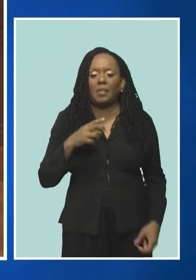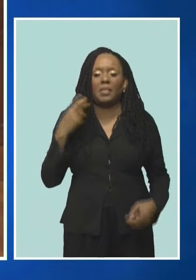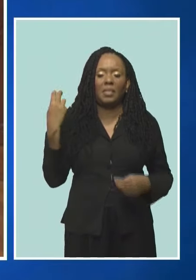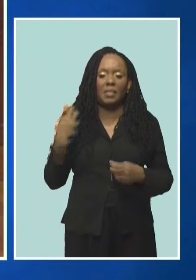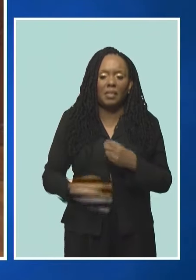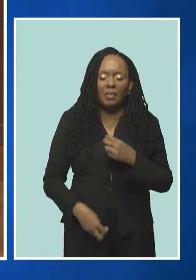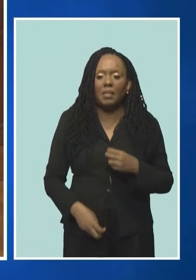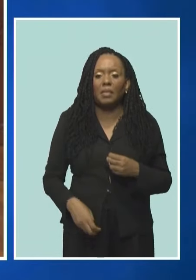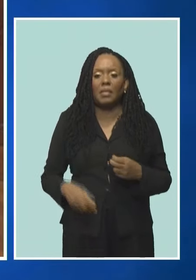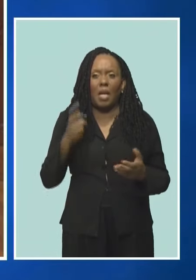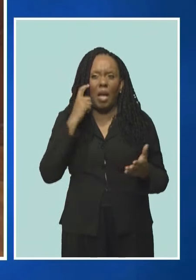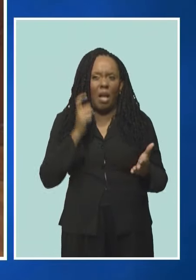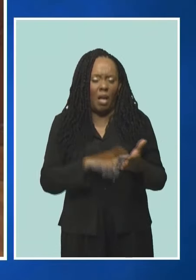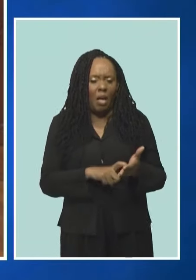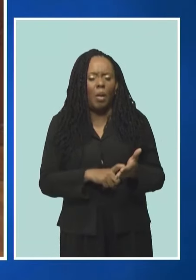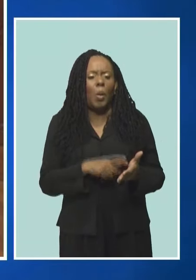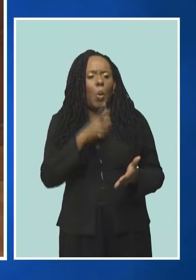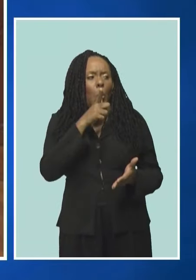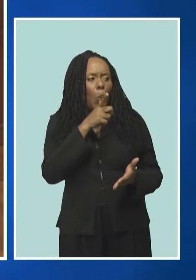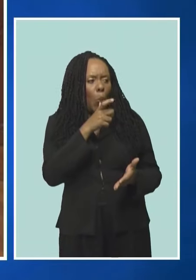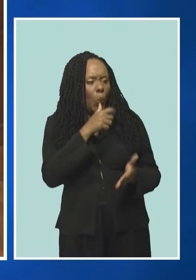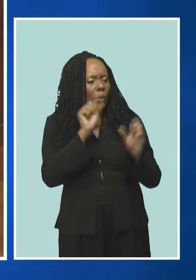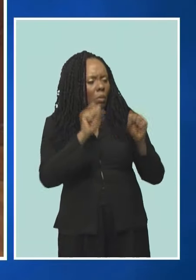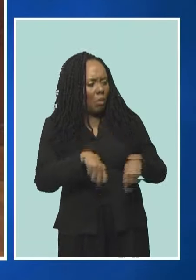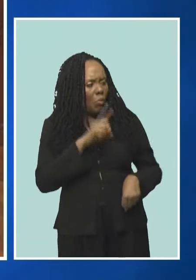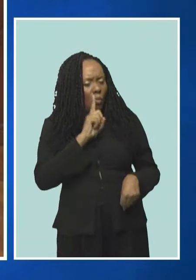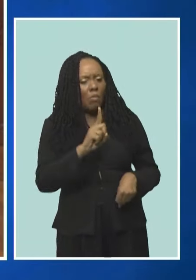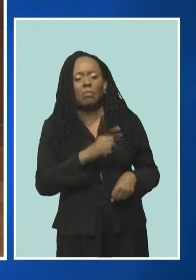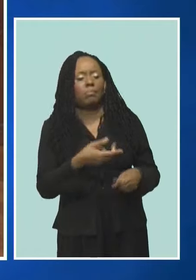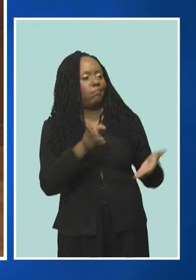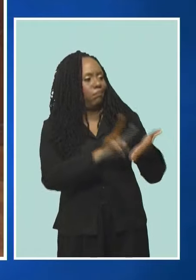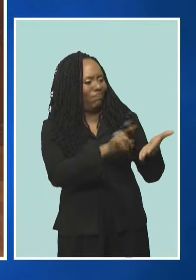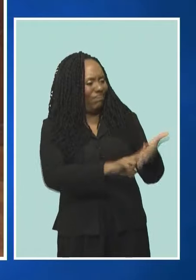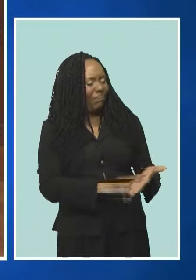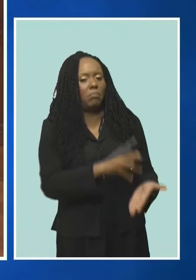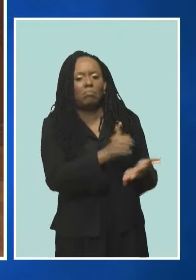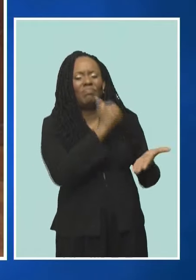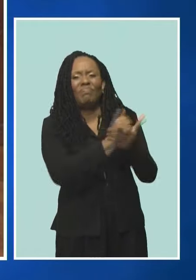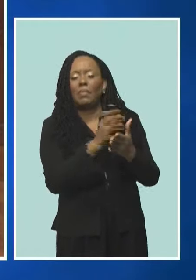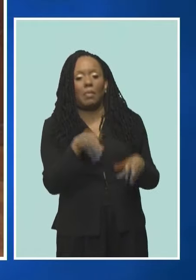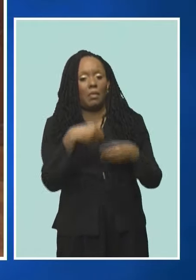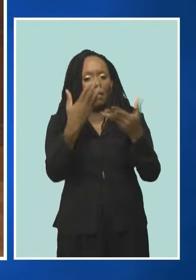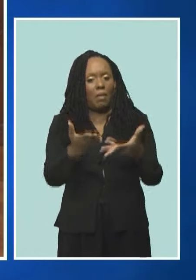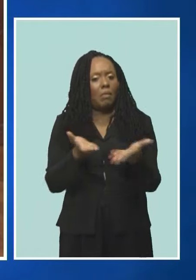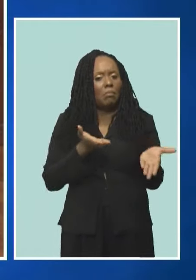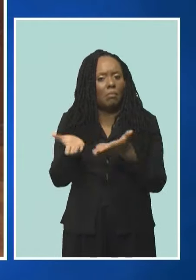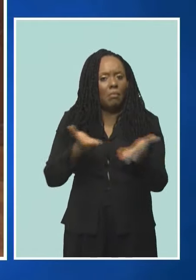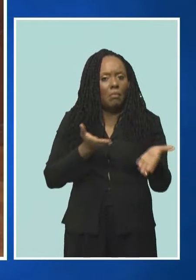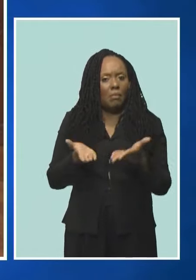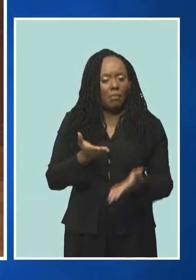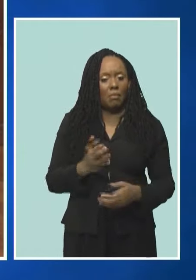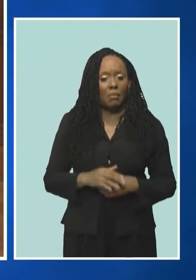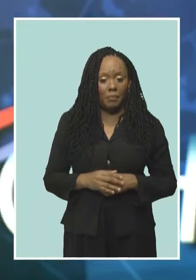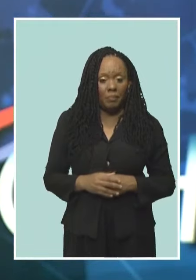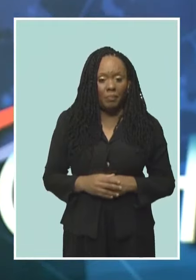identify in a very narrow scope the persons who may be available to provide the services of a notary